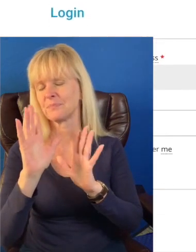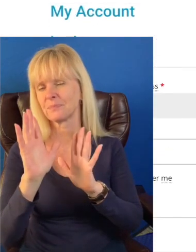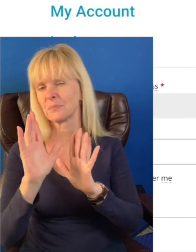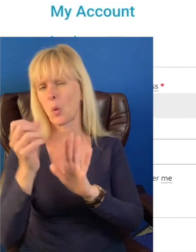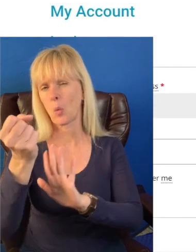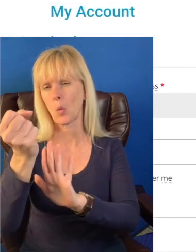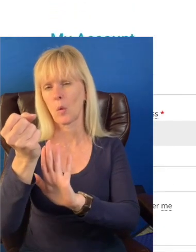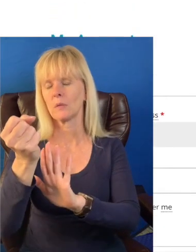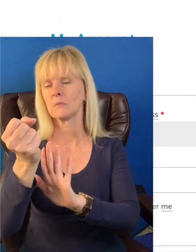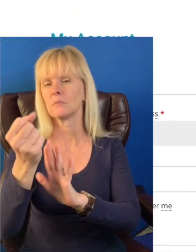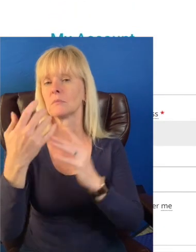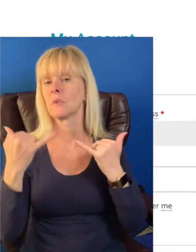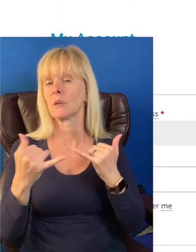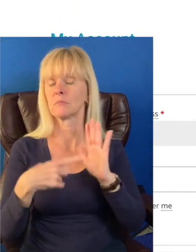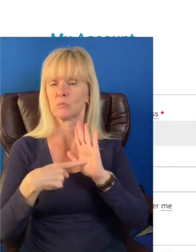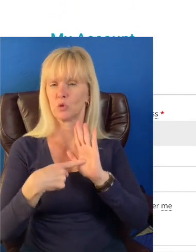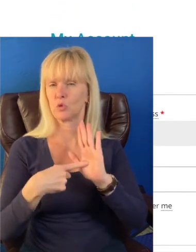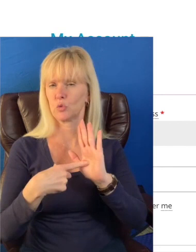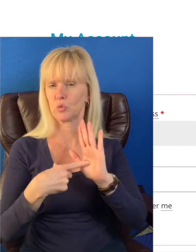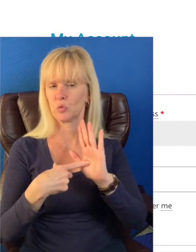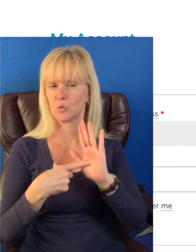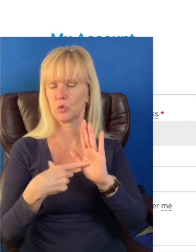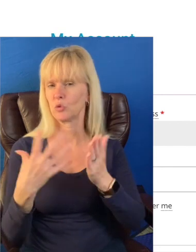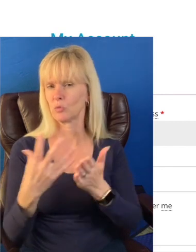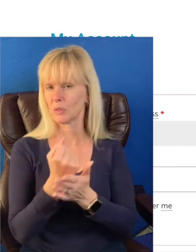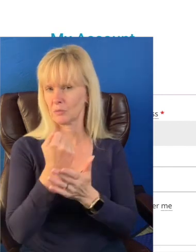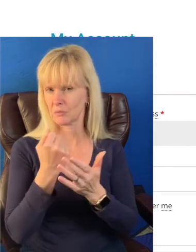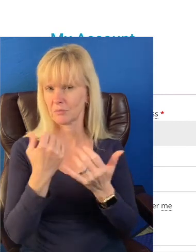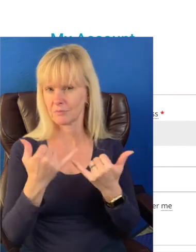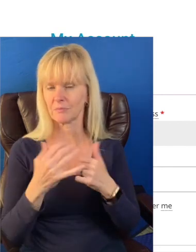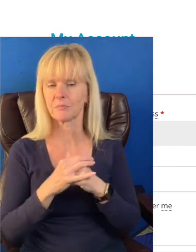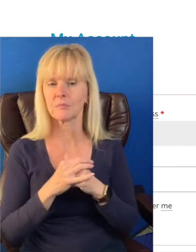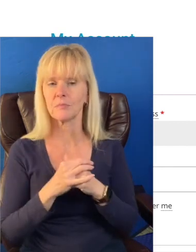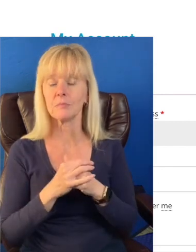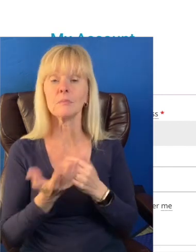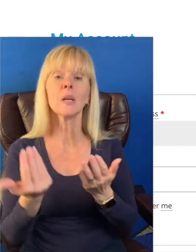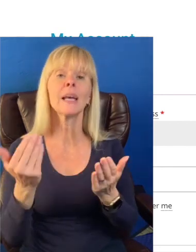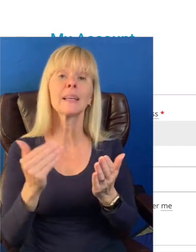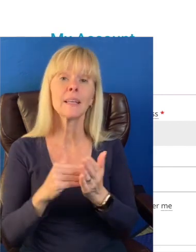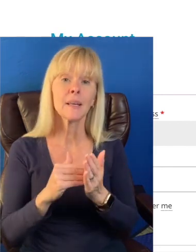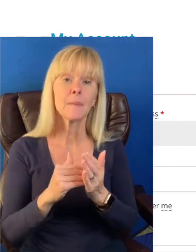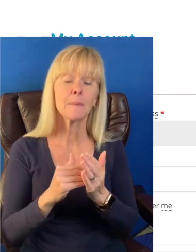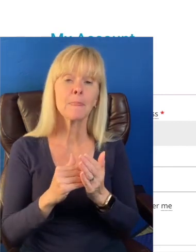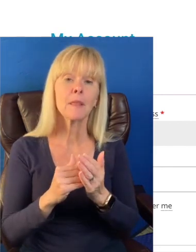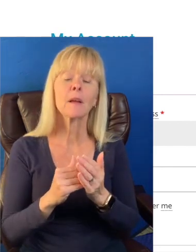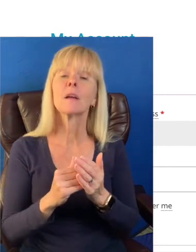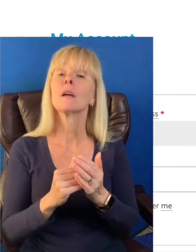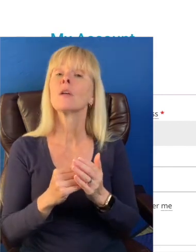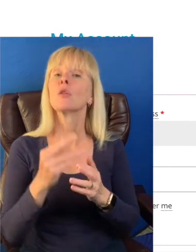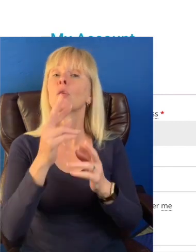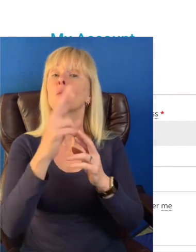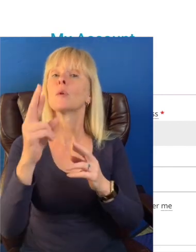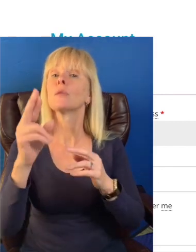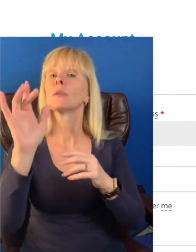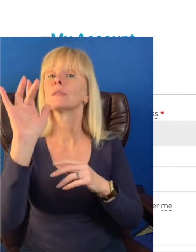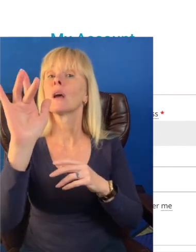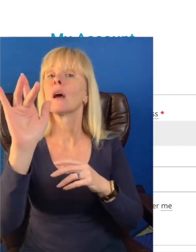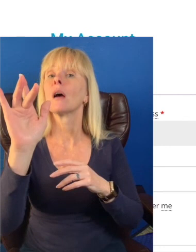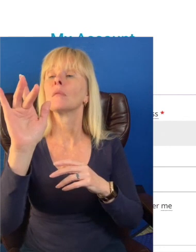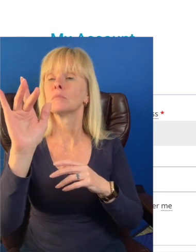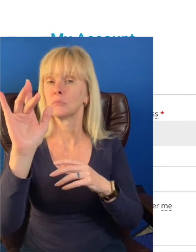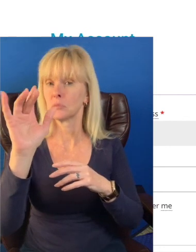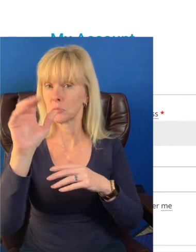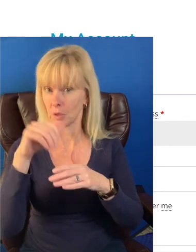more things. So let me back out, and in the meanwhile, I'm going to show you some things that you'll be able to get. So again, you can get this under the resource